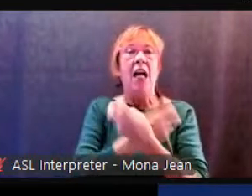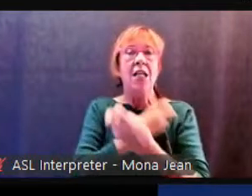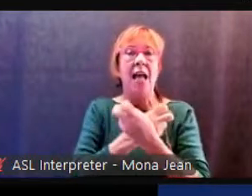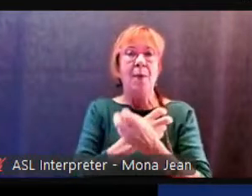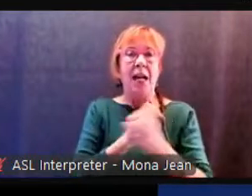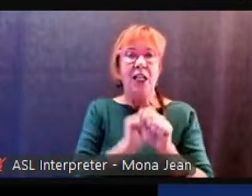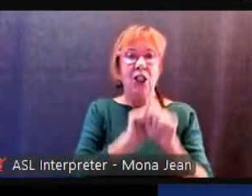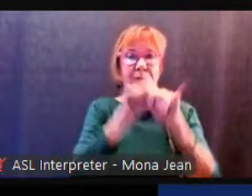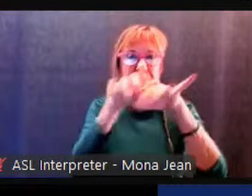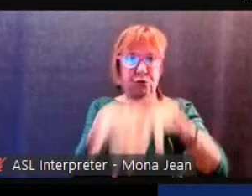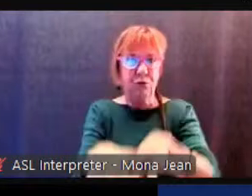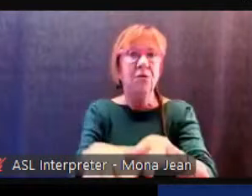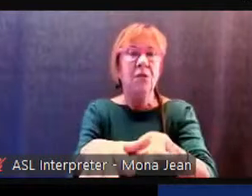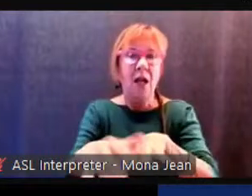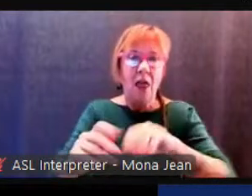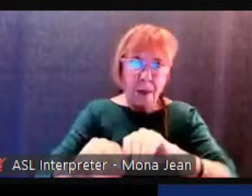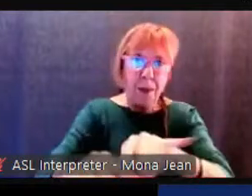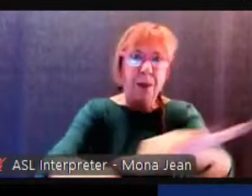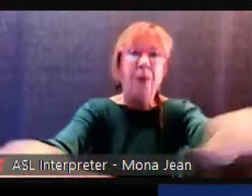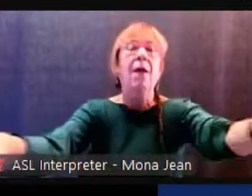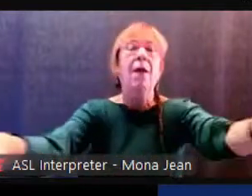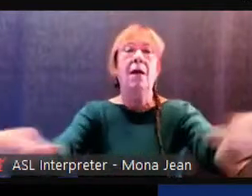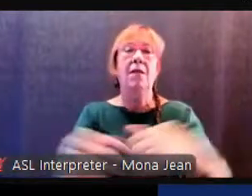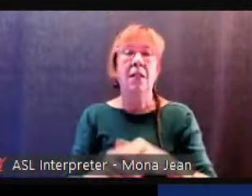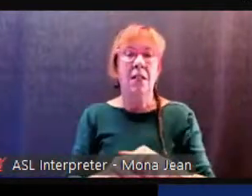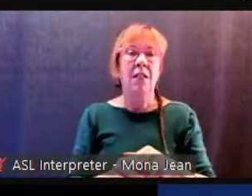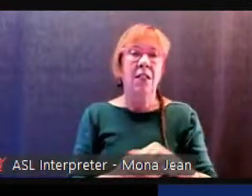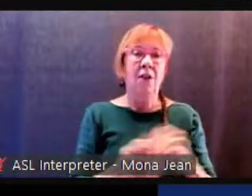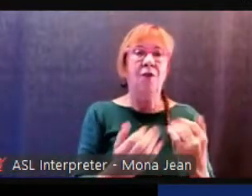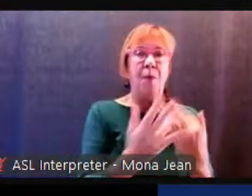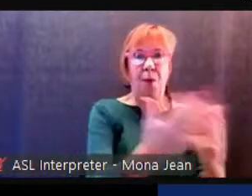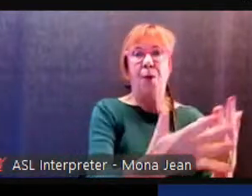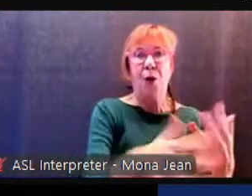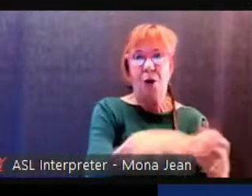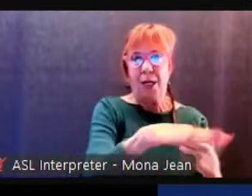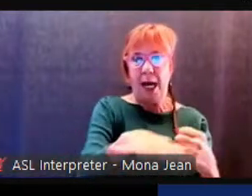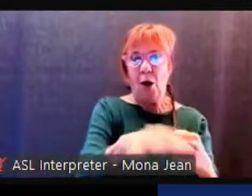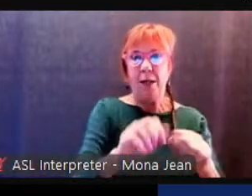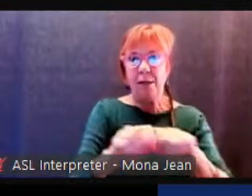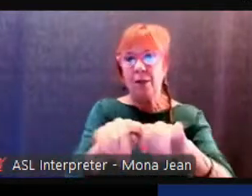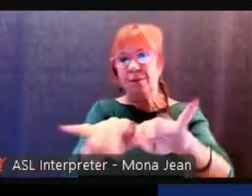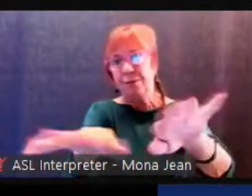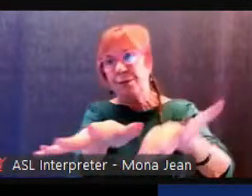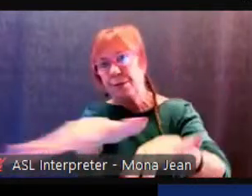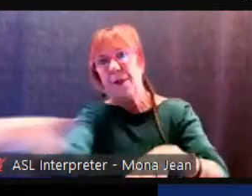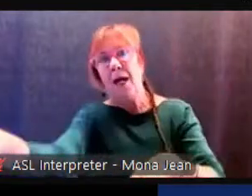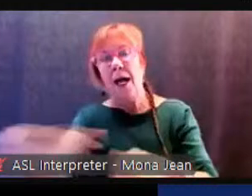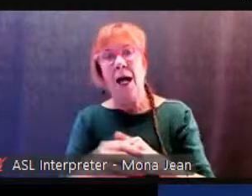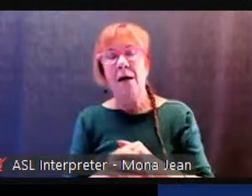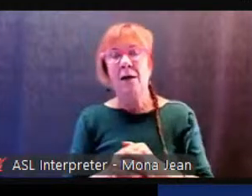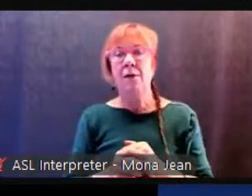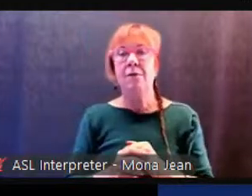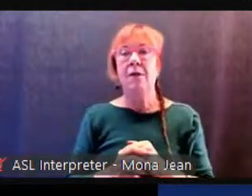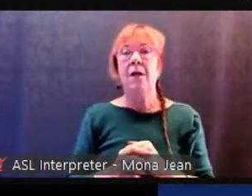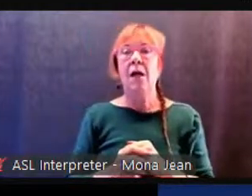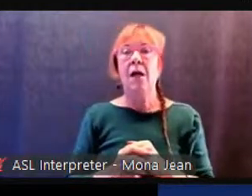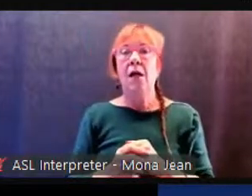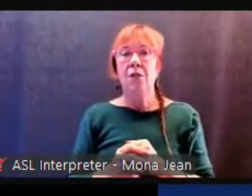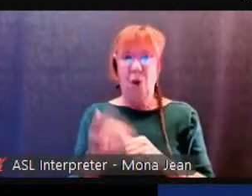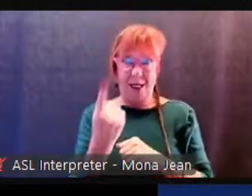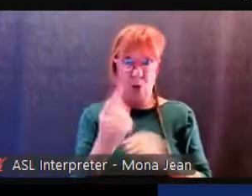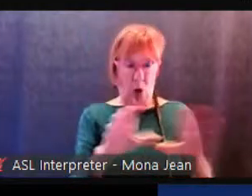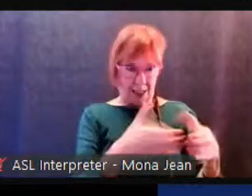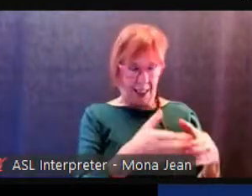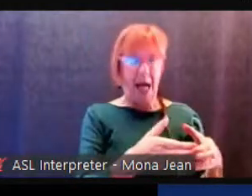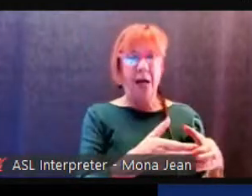spreading from the burned affected areas into one of those ecologically sensitive areas. So that's one